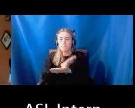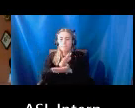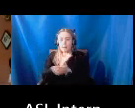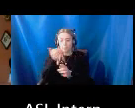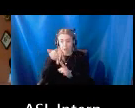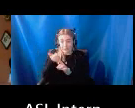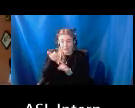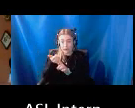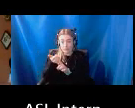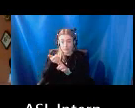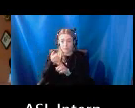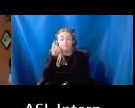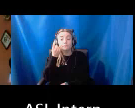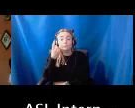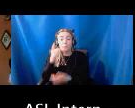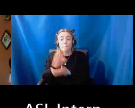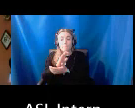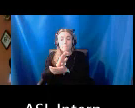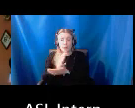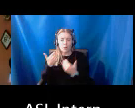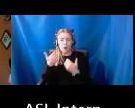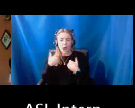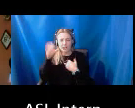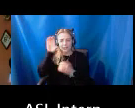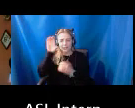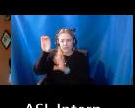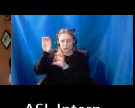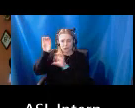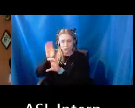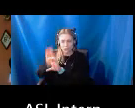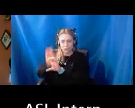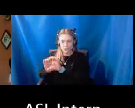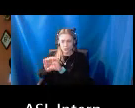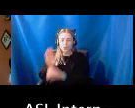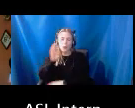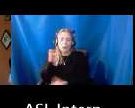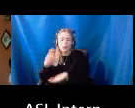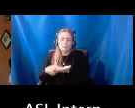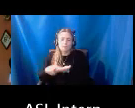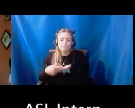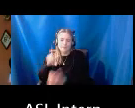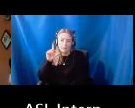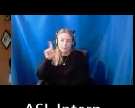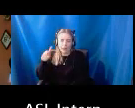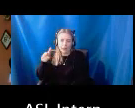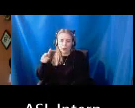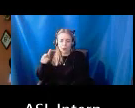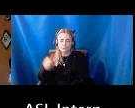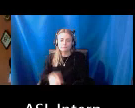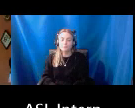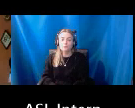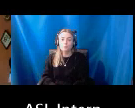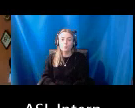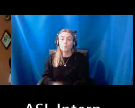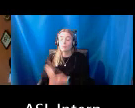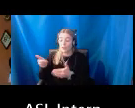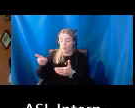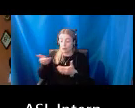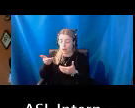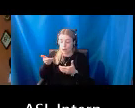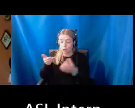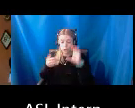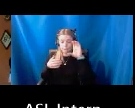up into sections, and I will talk about that the further we go along. Okay? Your introduction will be a section.